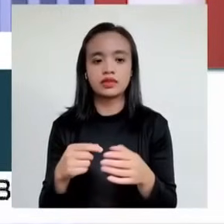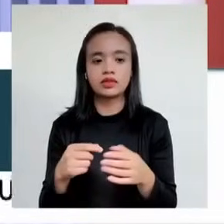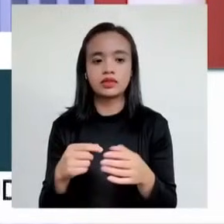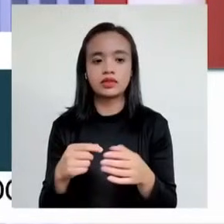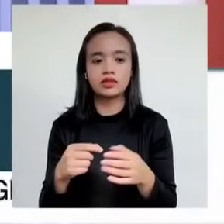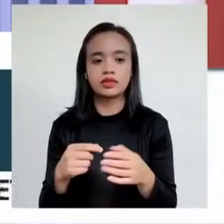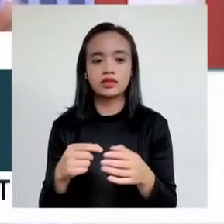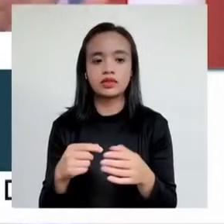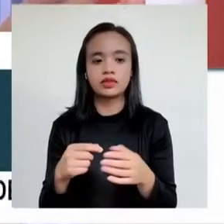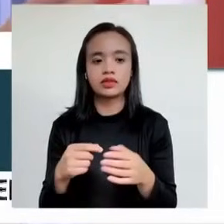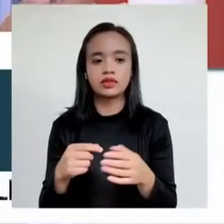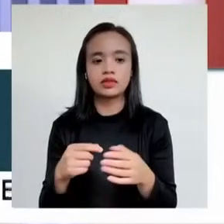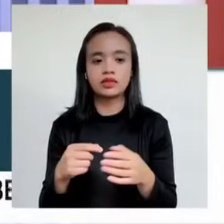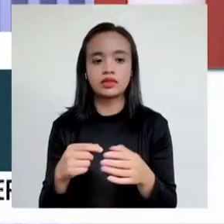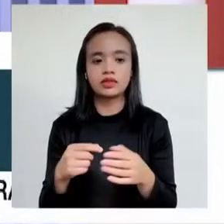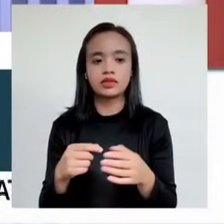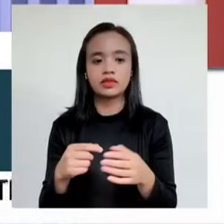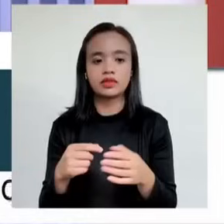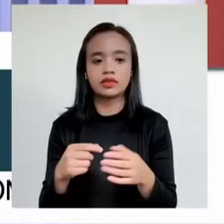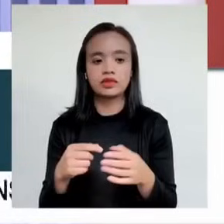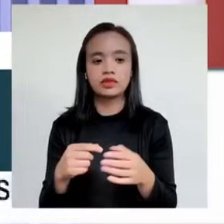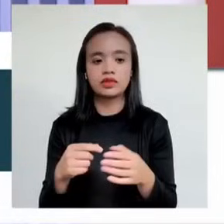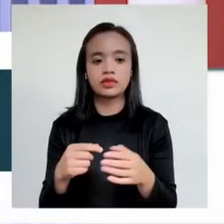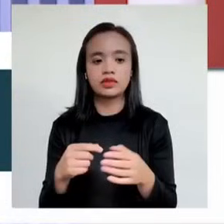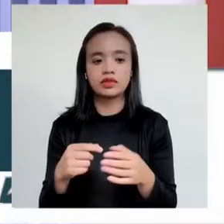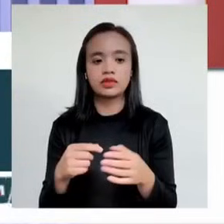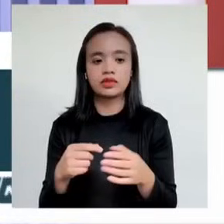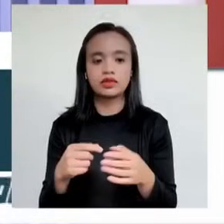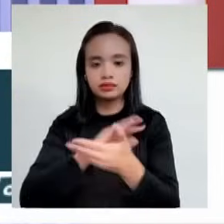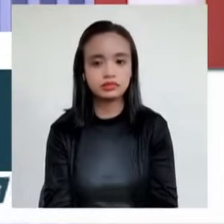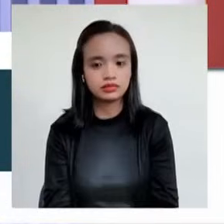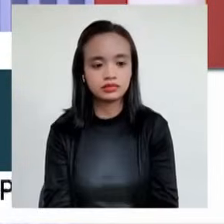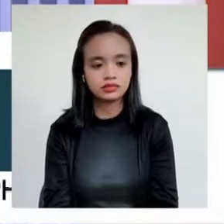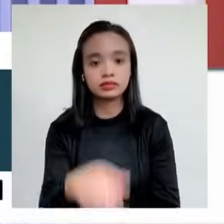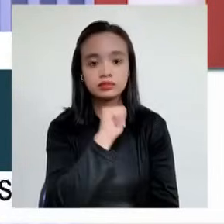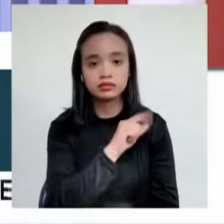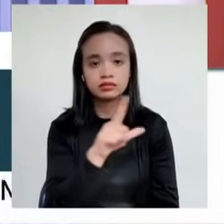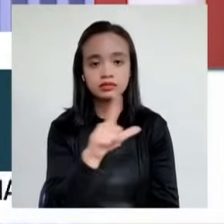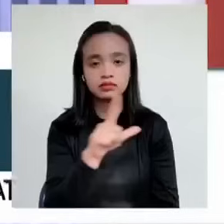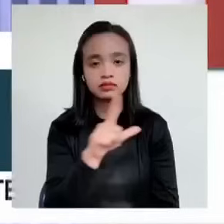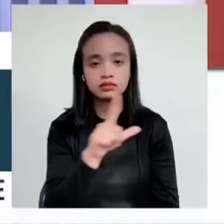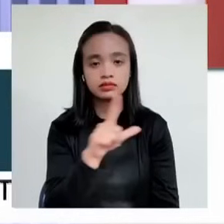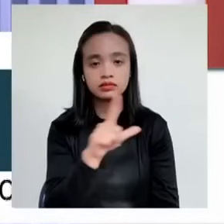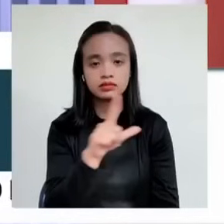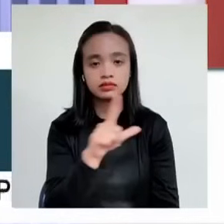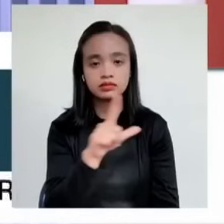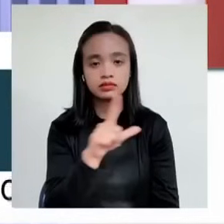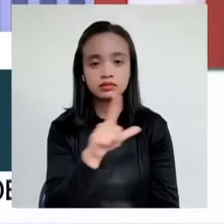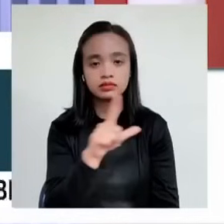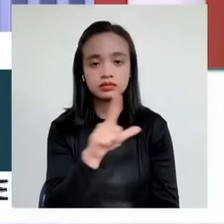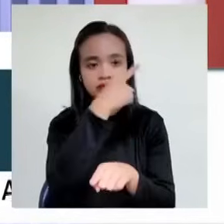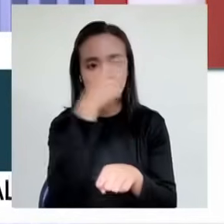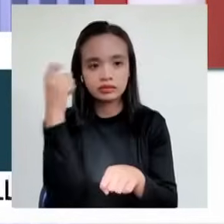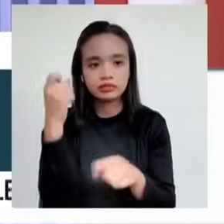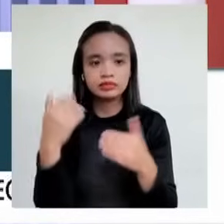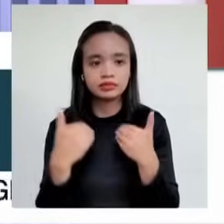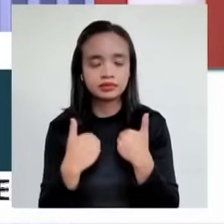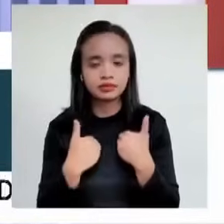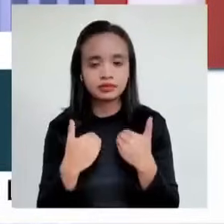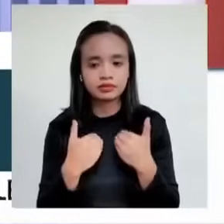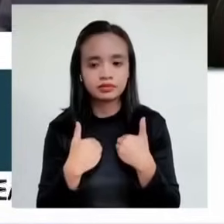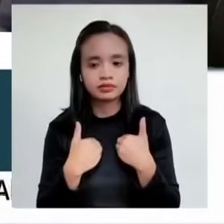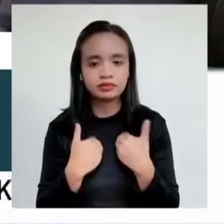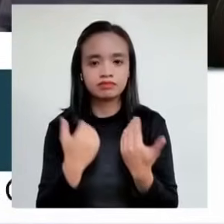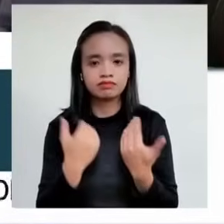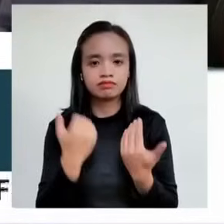the digitalization, right? Mm-hmm. So what happened is because there's a rush going into the digital space,